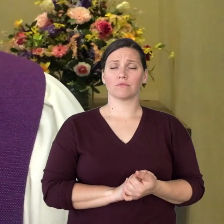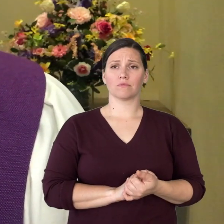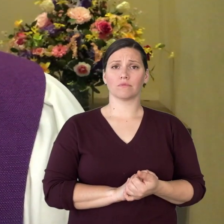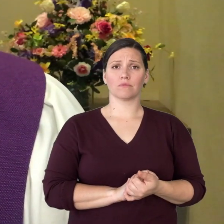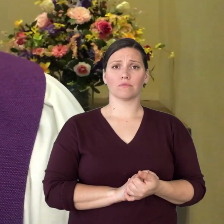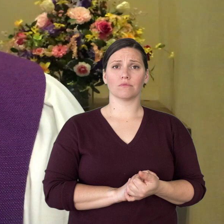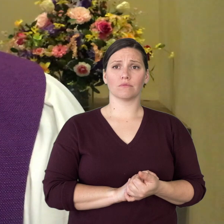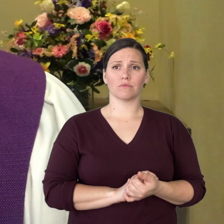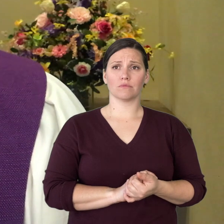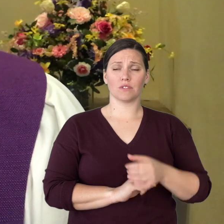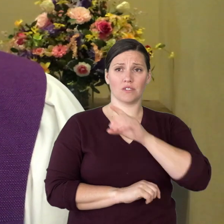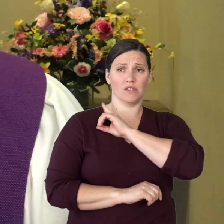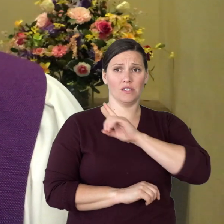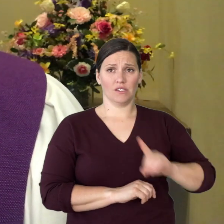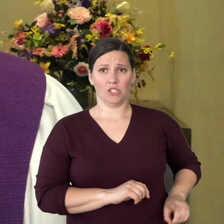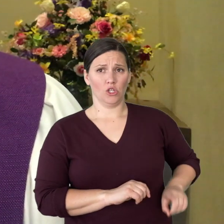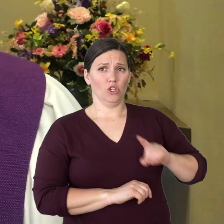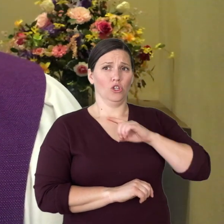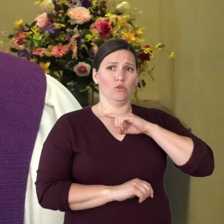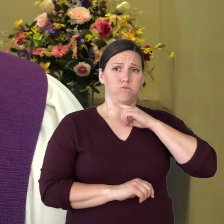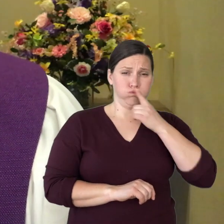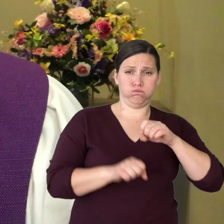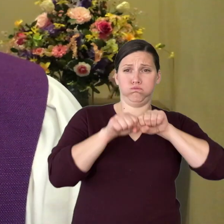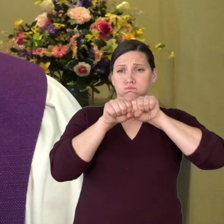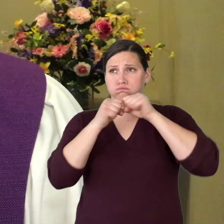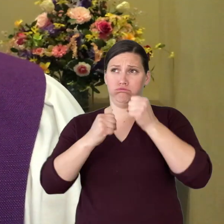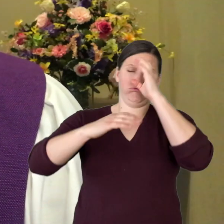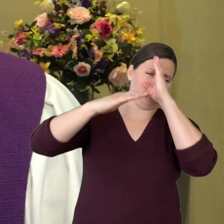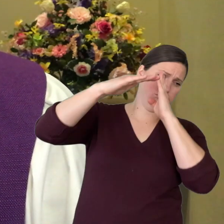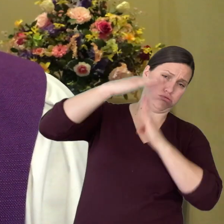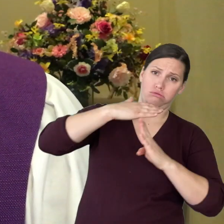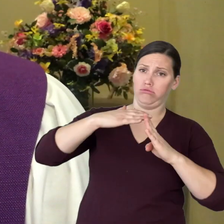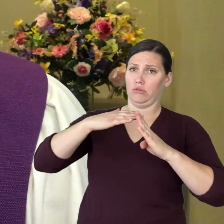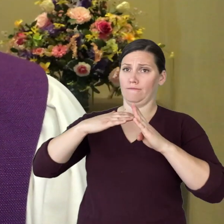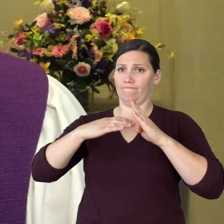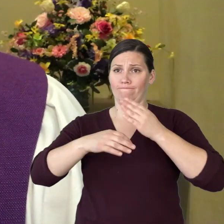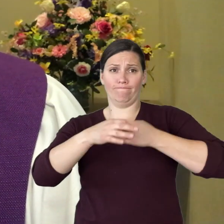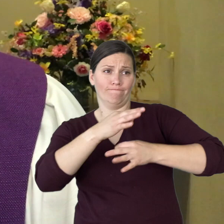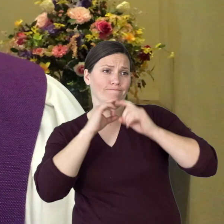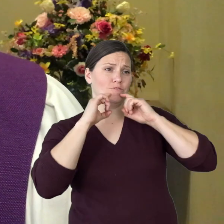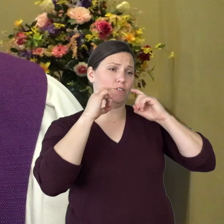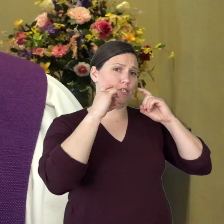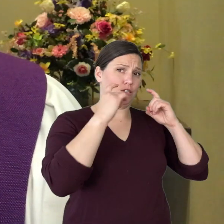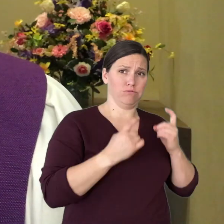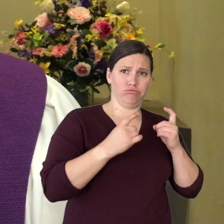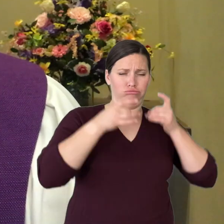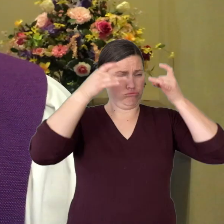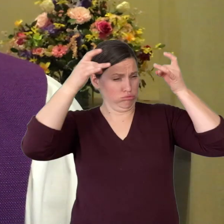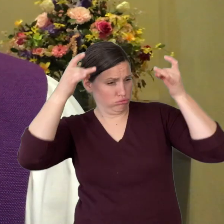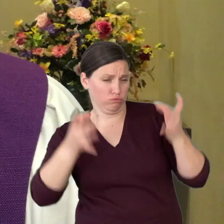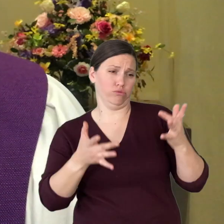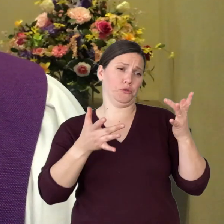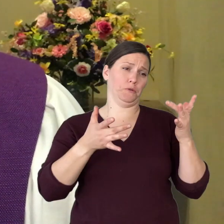King David was truly broken and humbled by his great sin and